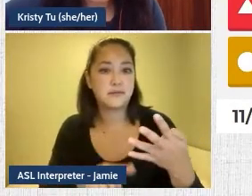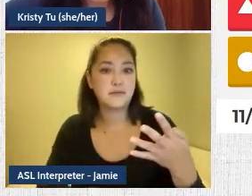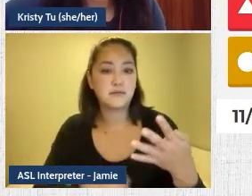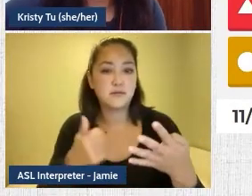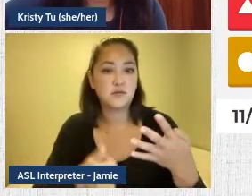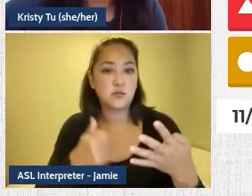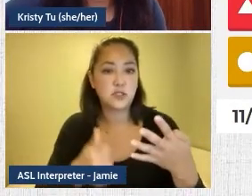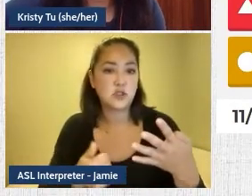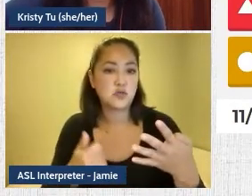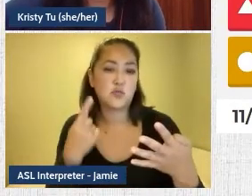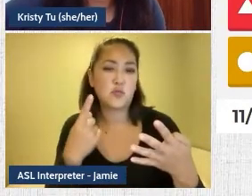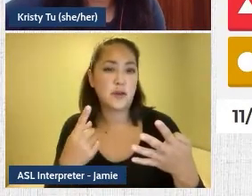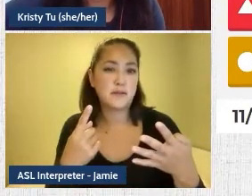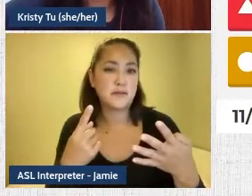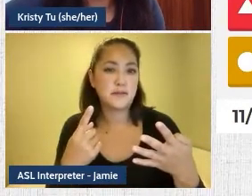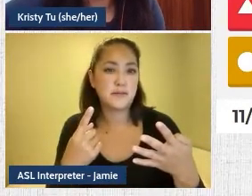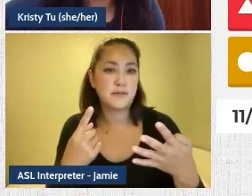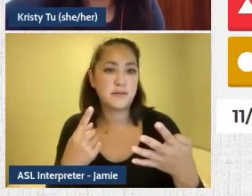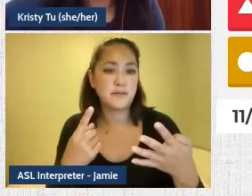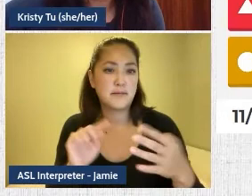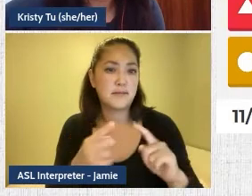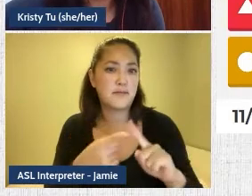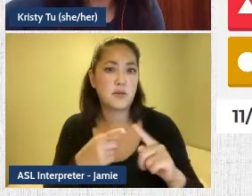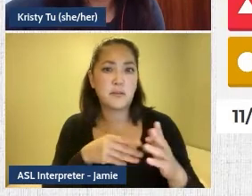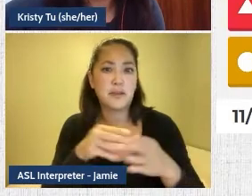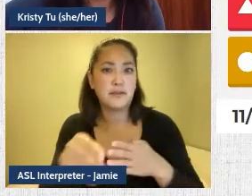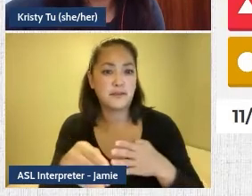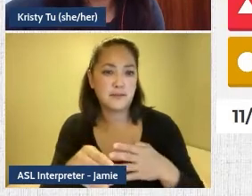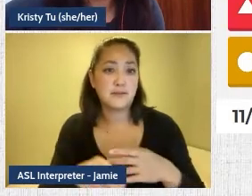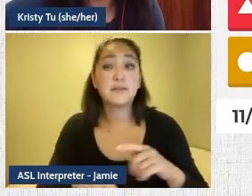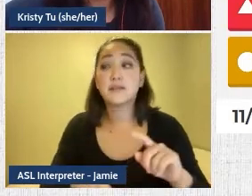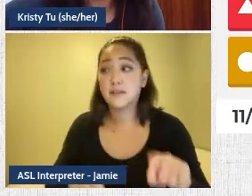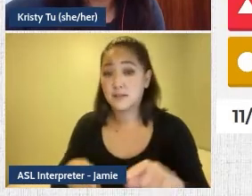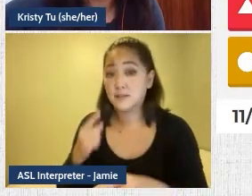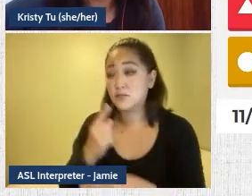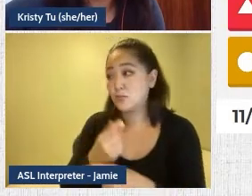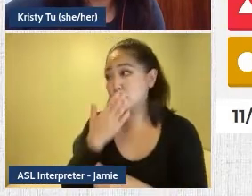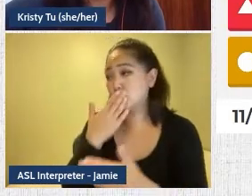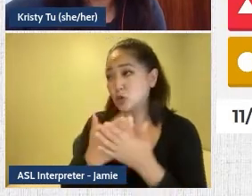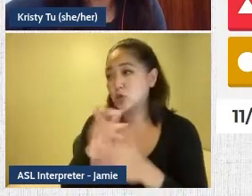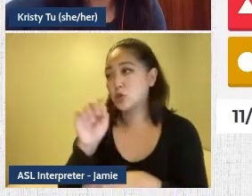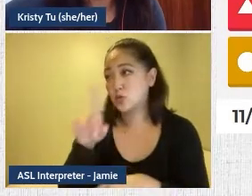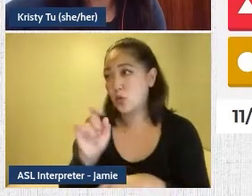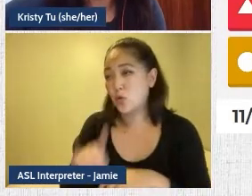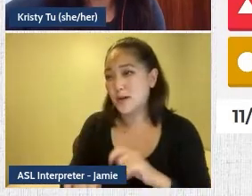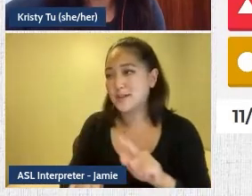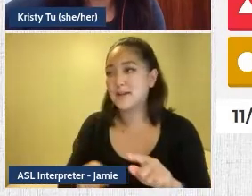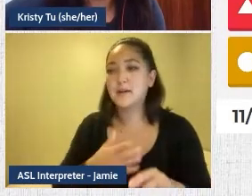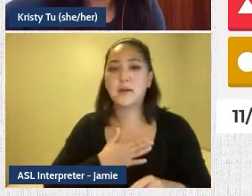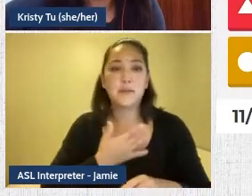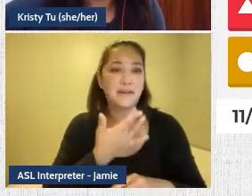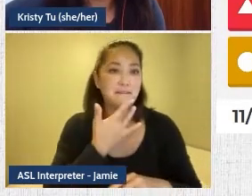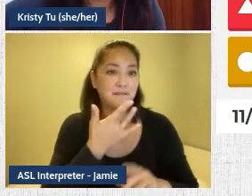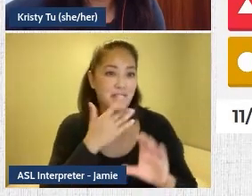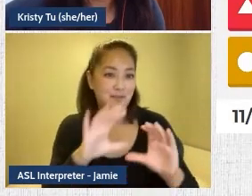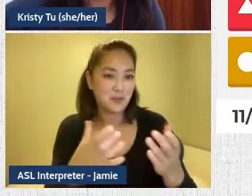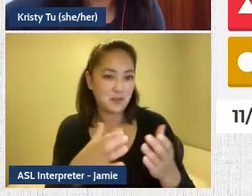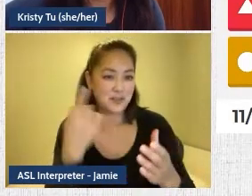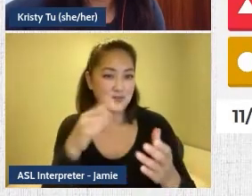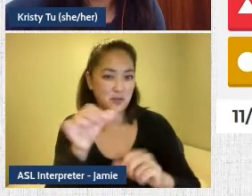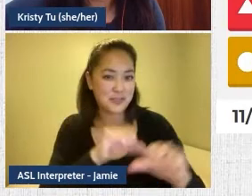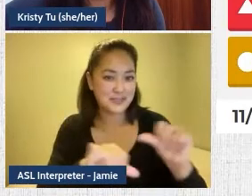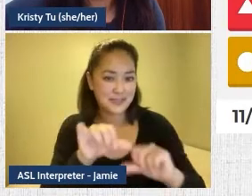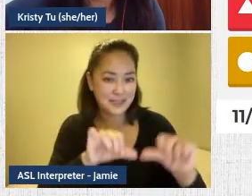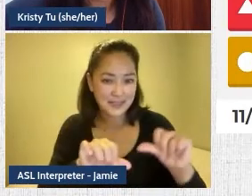It's another great question, because it's about the first and when. One of my favorite classes in here, of course, is Science 48